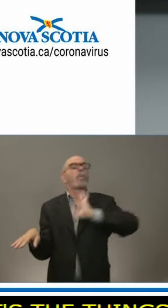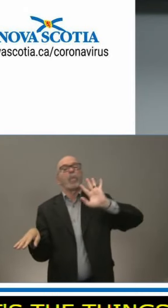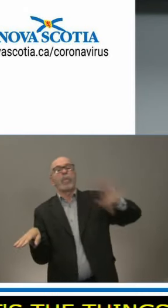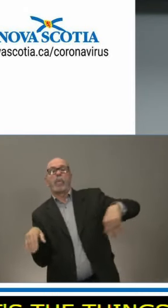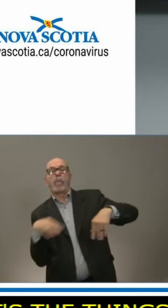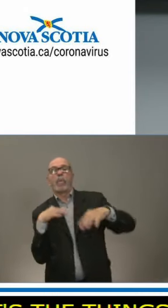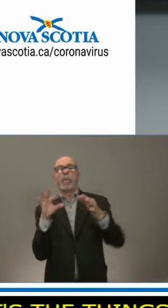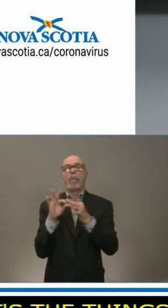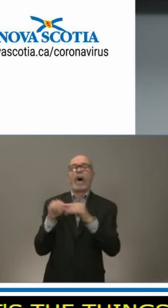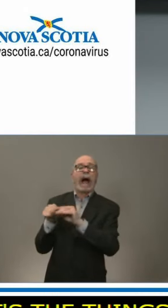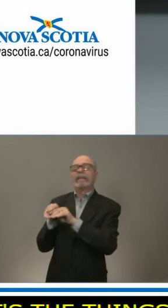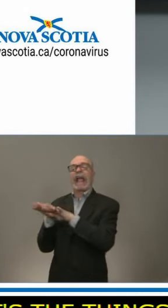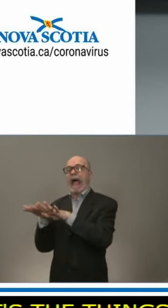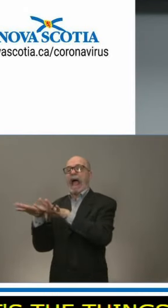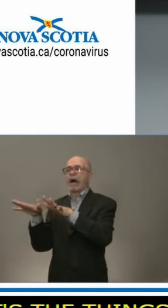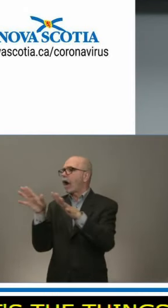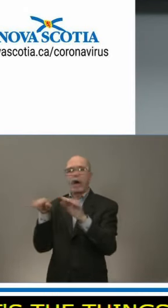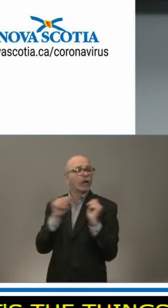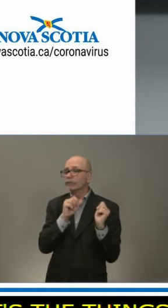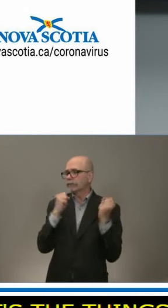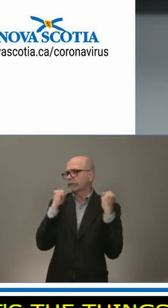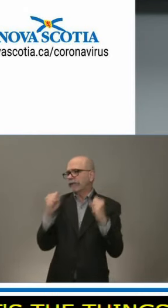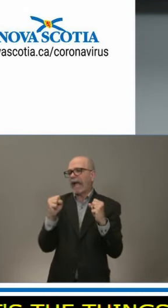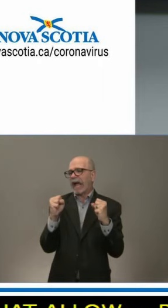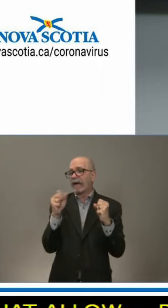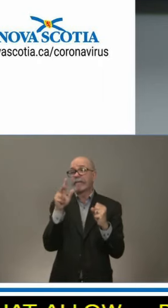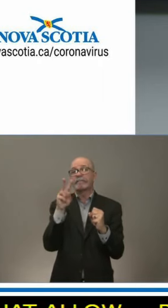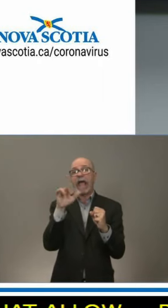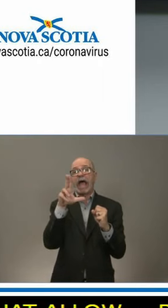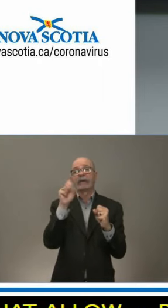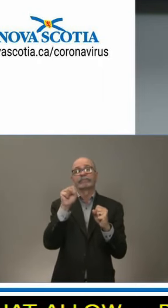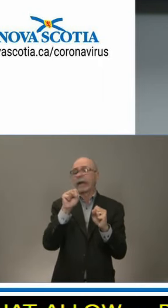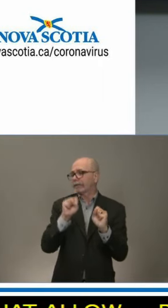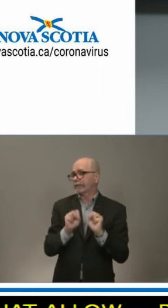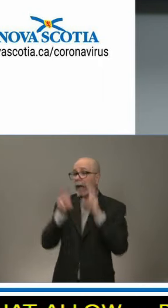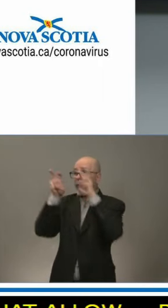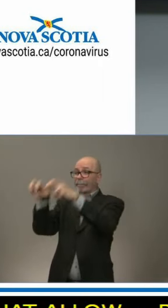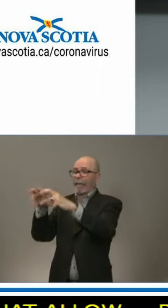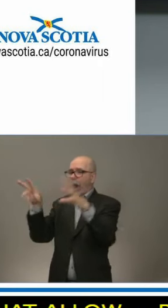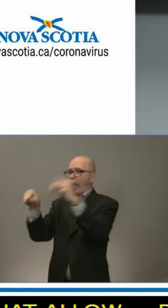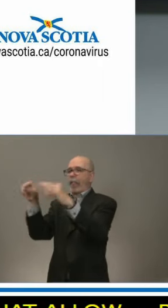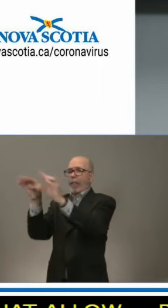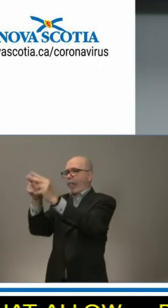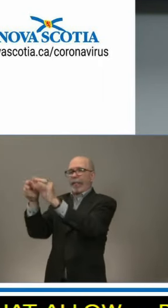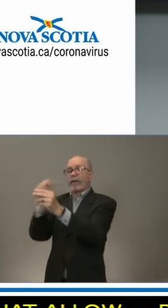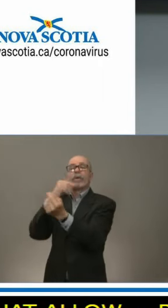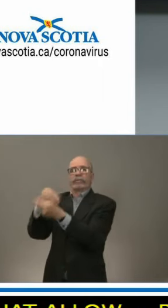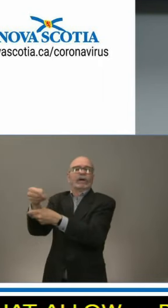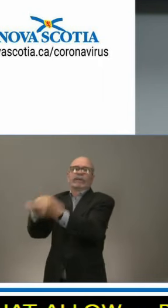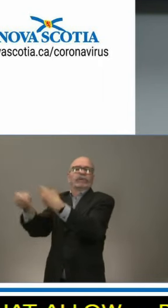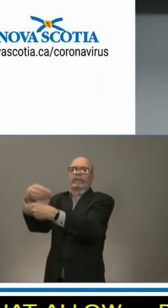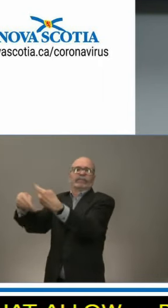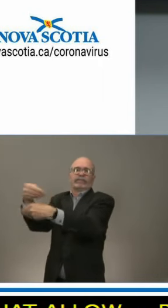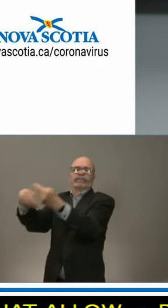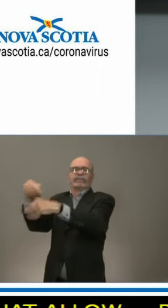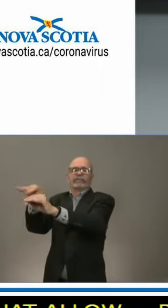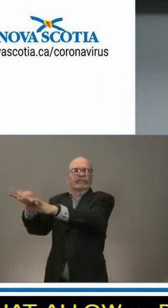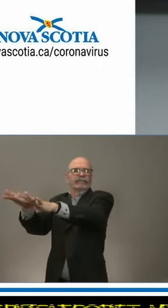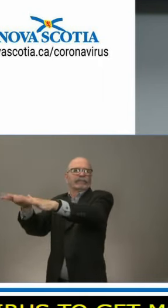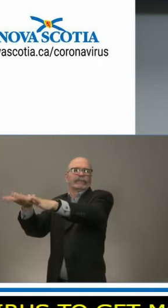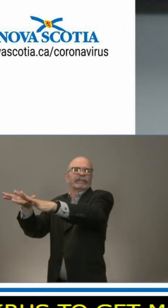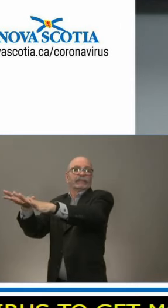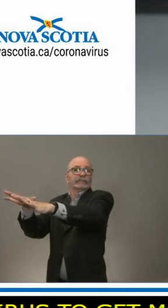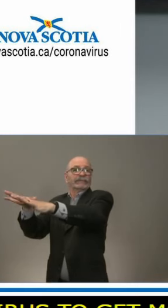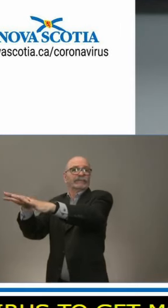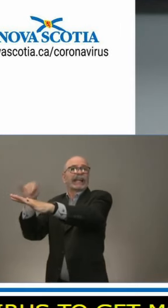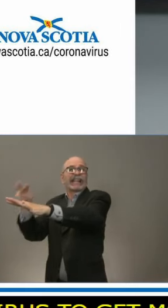in our communities, and then could put us in a position. If we need to look at is Ontario and Quebec, where they